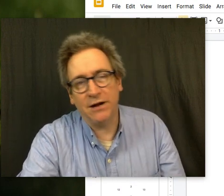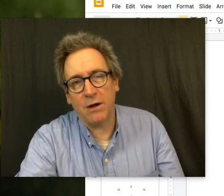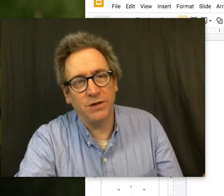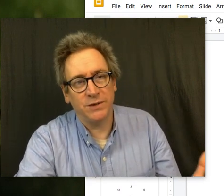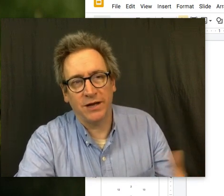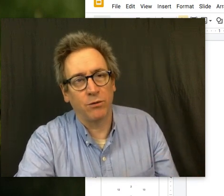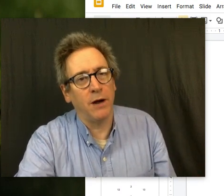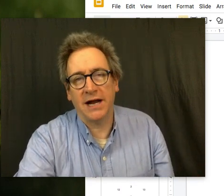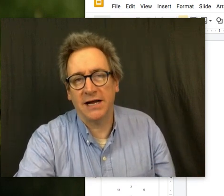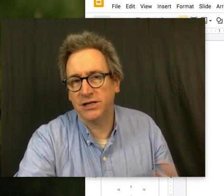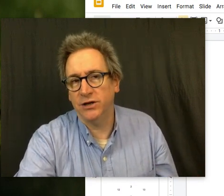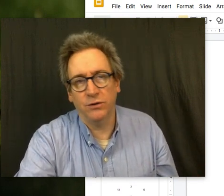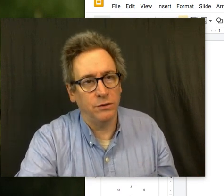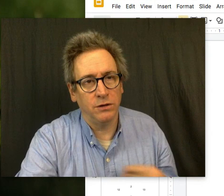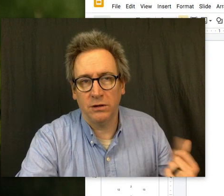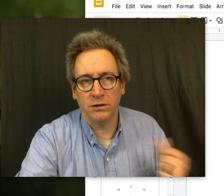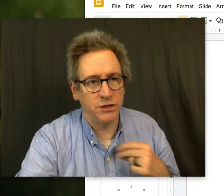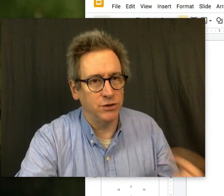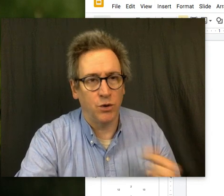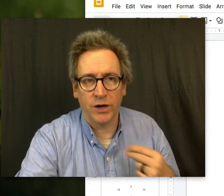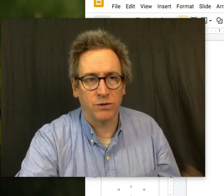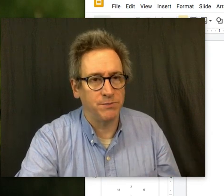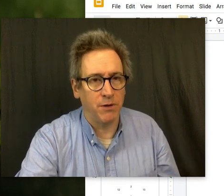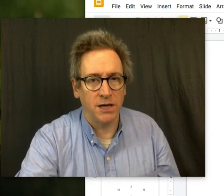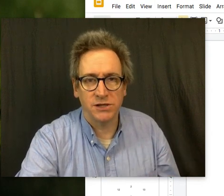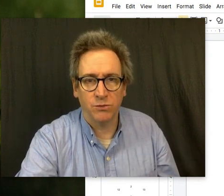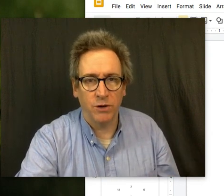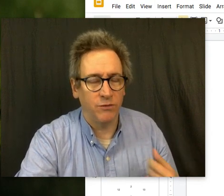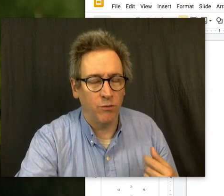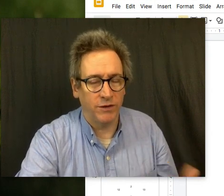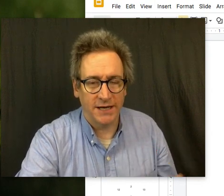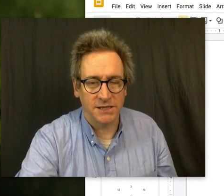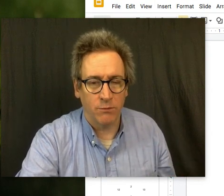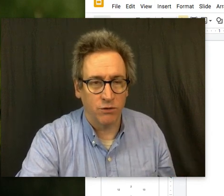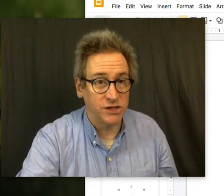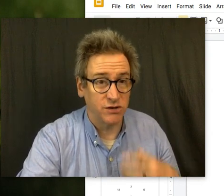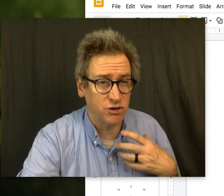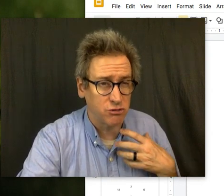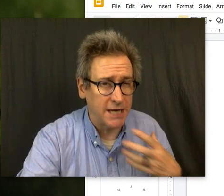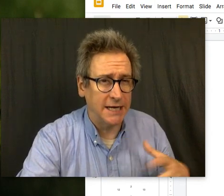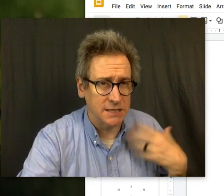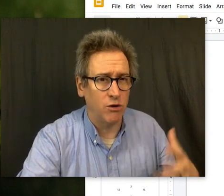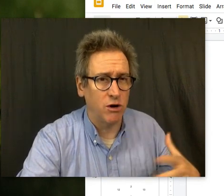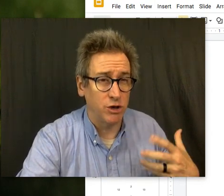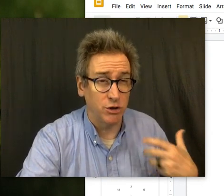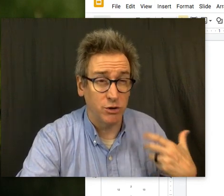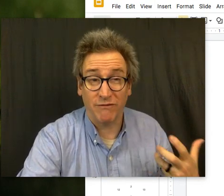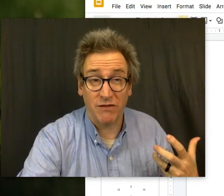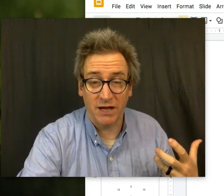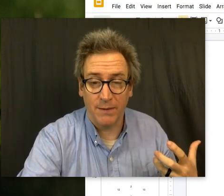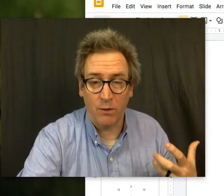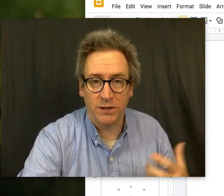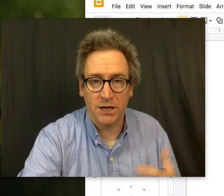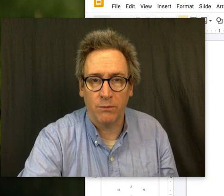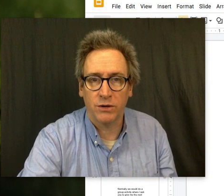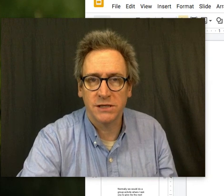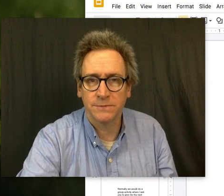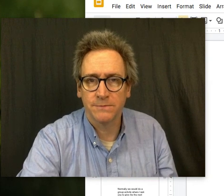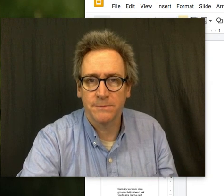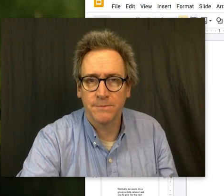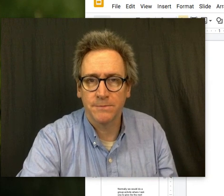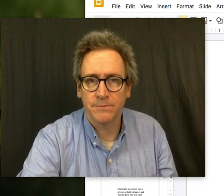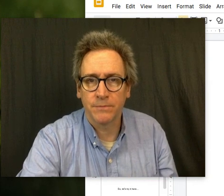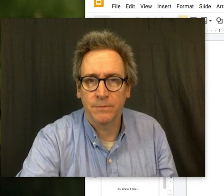And here I would do a thing where I would ask you to do quick response with what the next number is. So trying to get to the point where you don't have to think about what the number